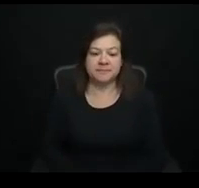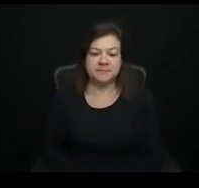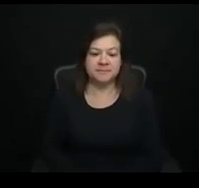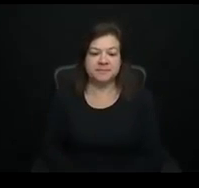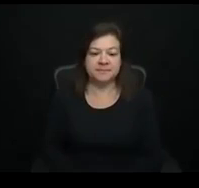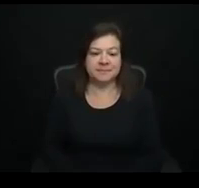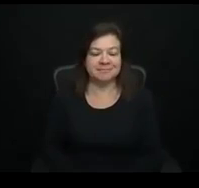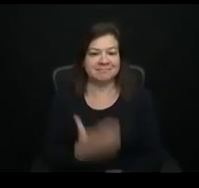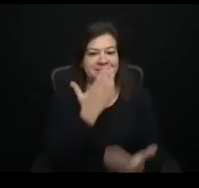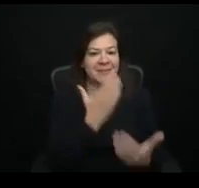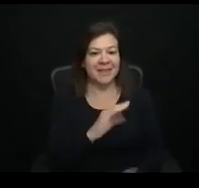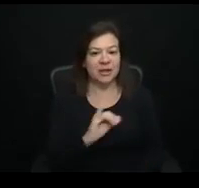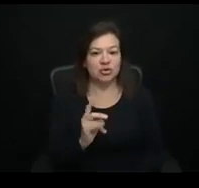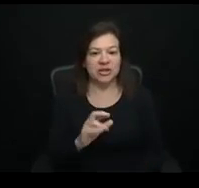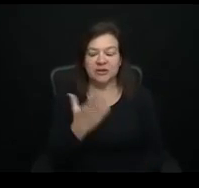Thank you, Jennifer. Good evening.